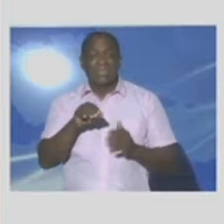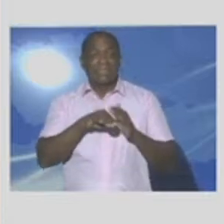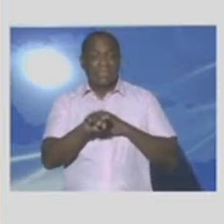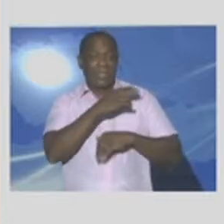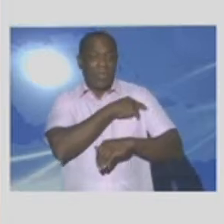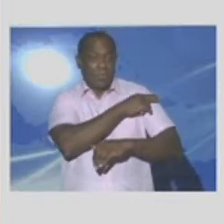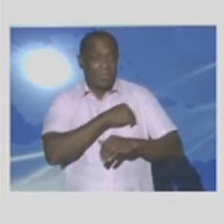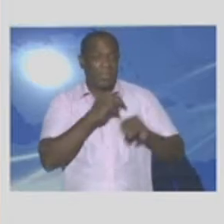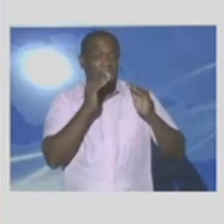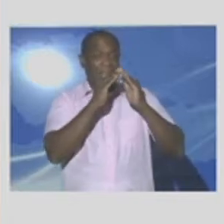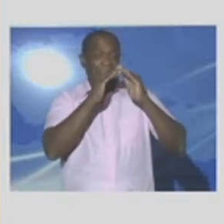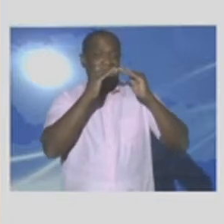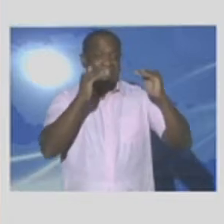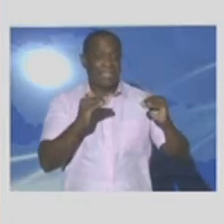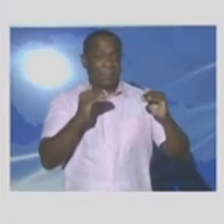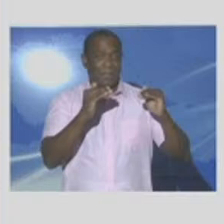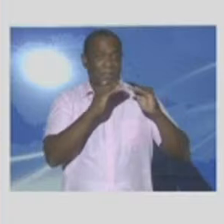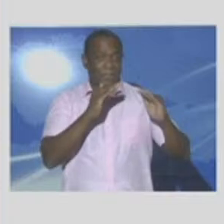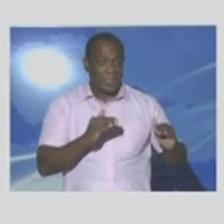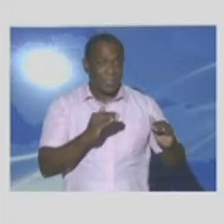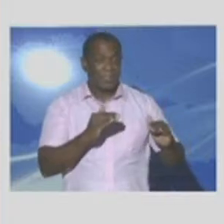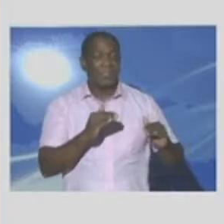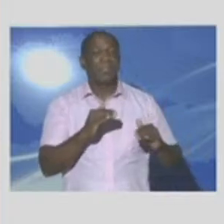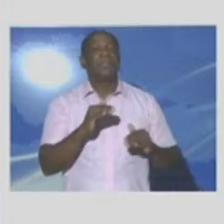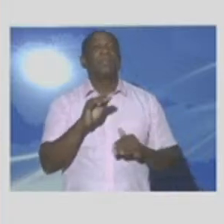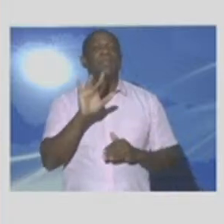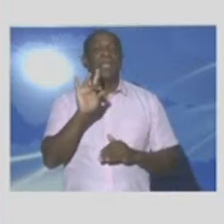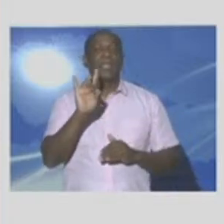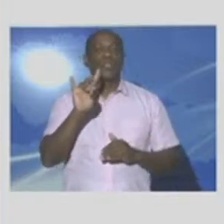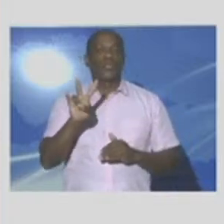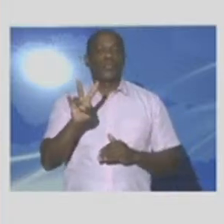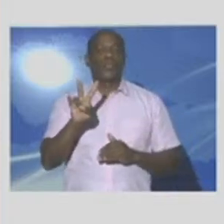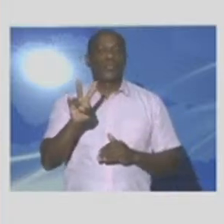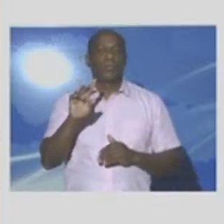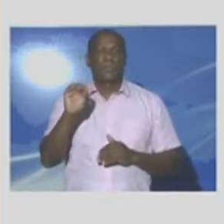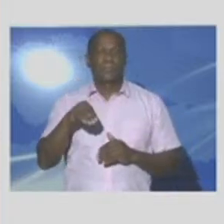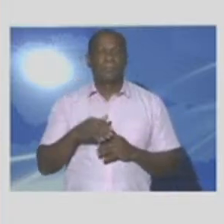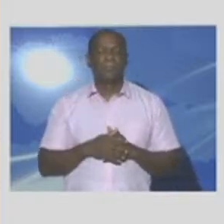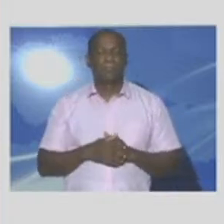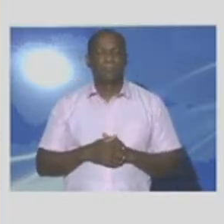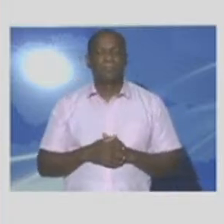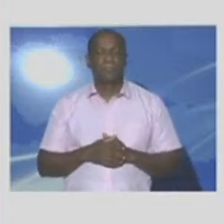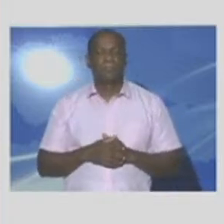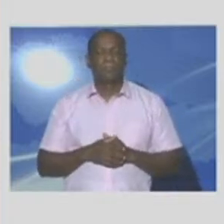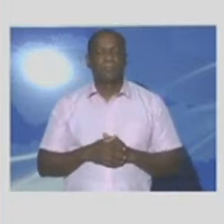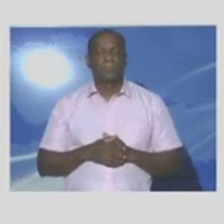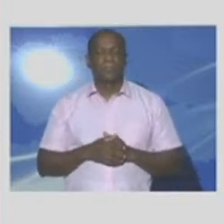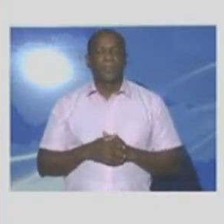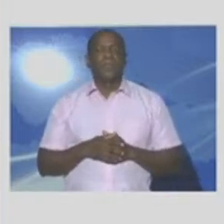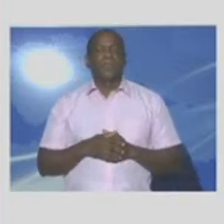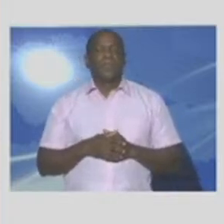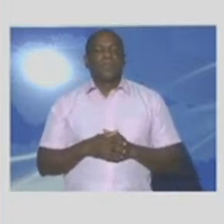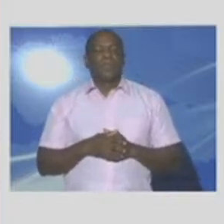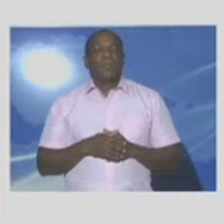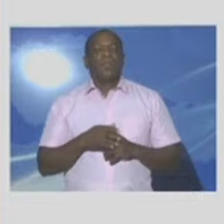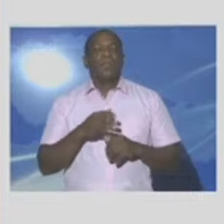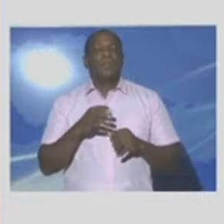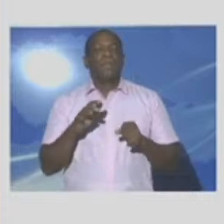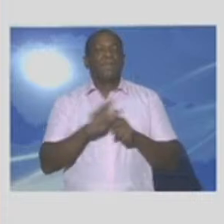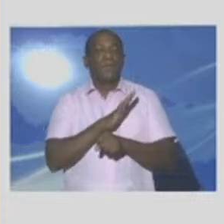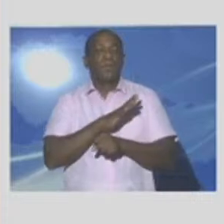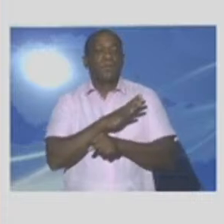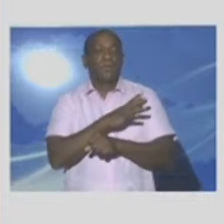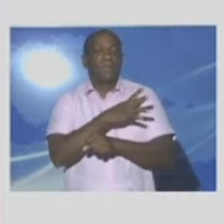vaccinated. Looking at the last graph on the bottom, total deaths by vaccination status as of 23rd of March